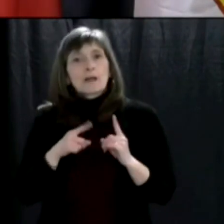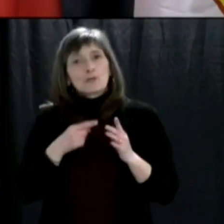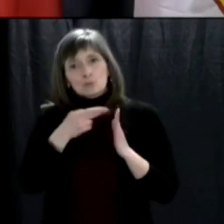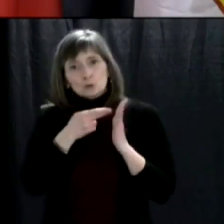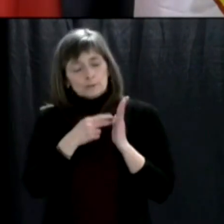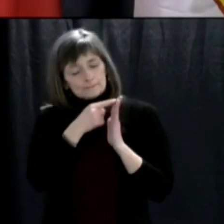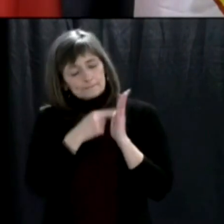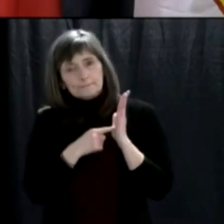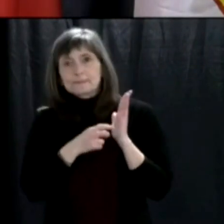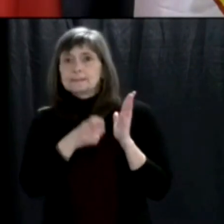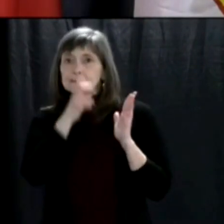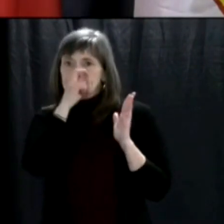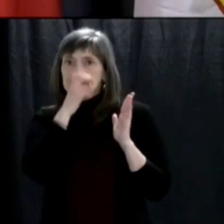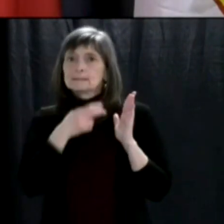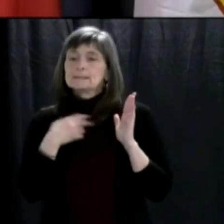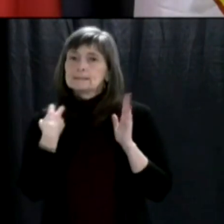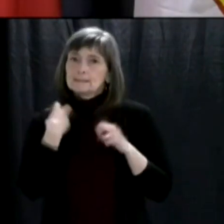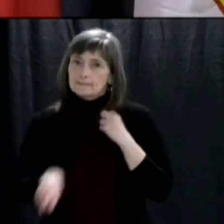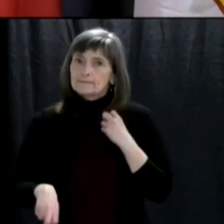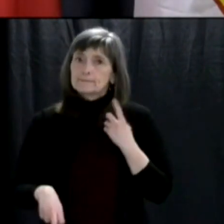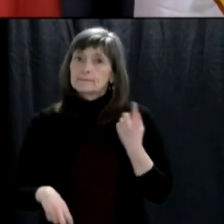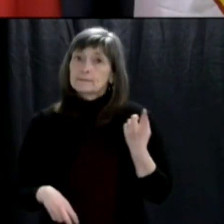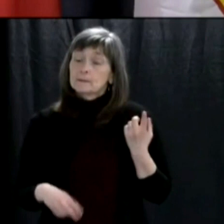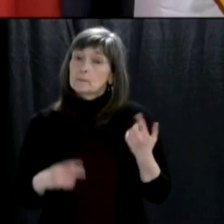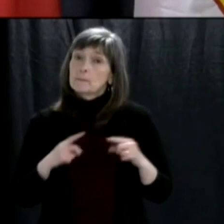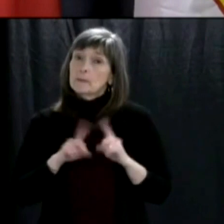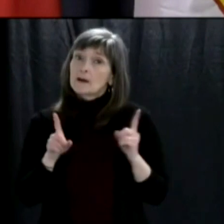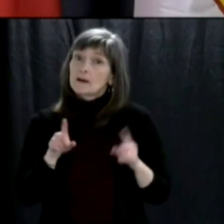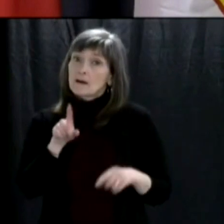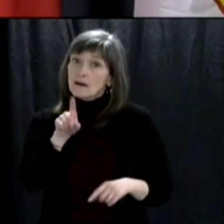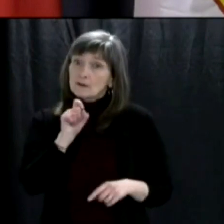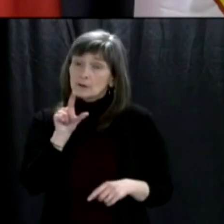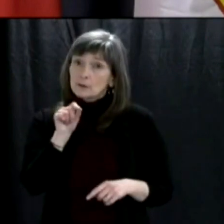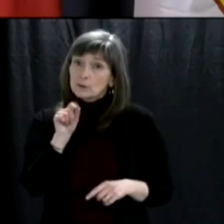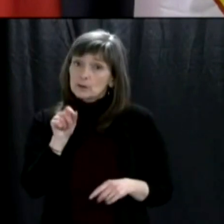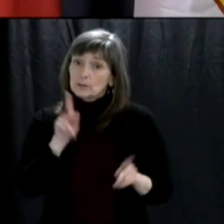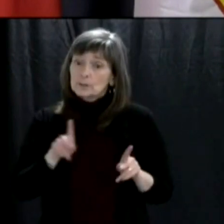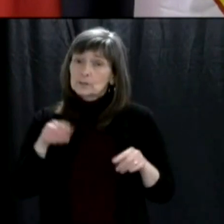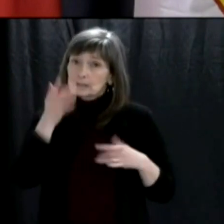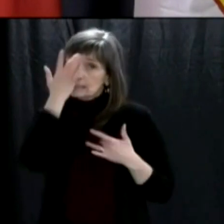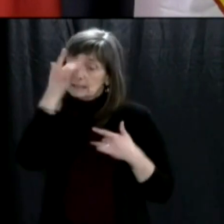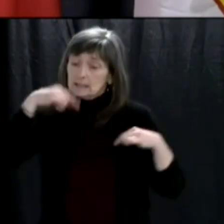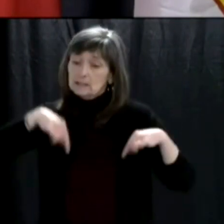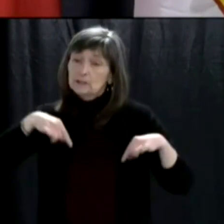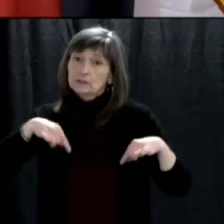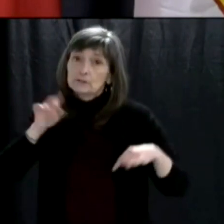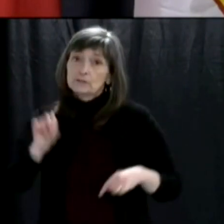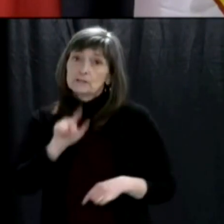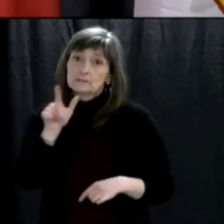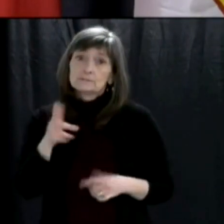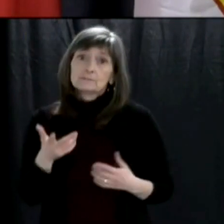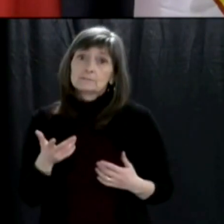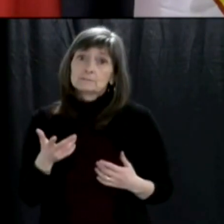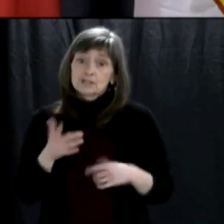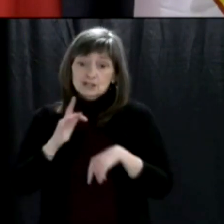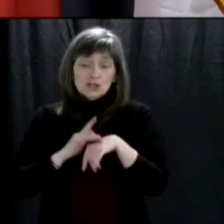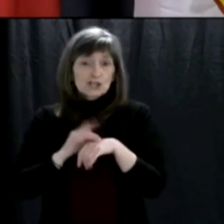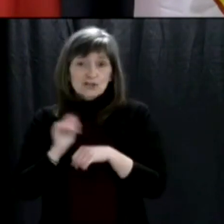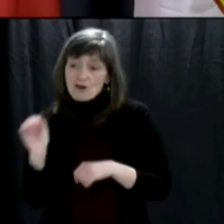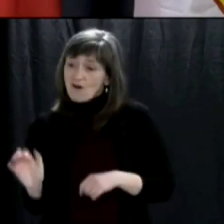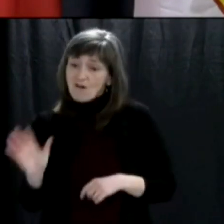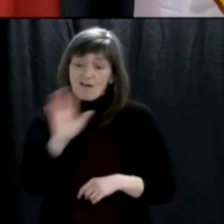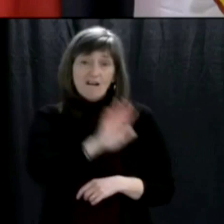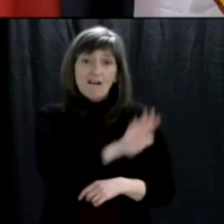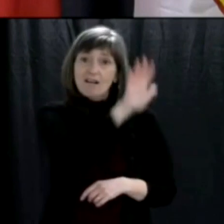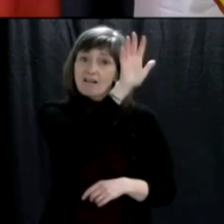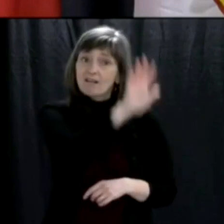see with today's announcement of 120 cases in Newfoundland and Labrador, moving in all regions of this province, we